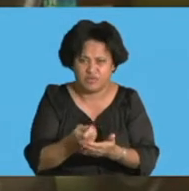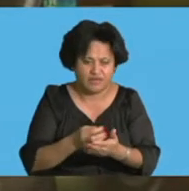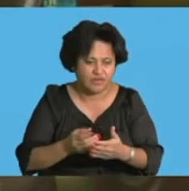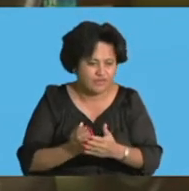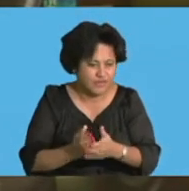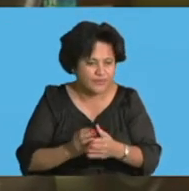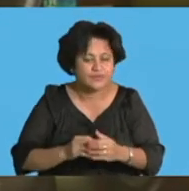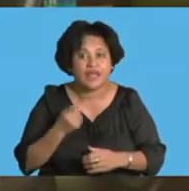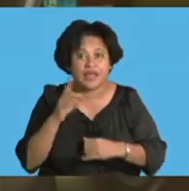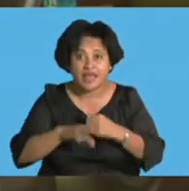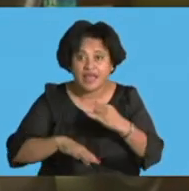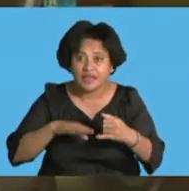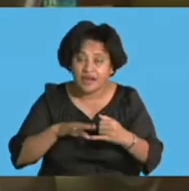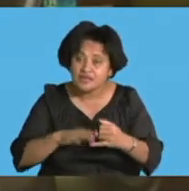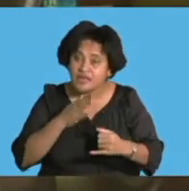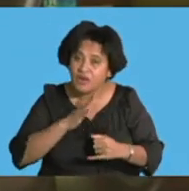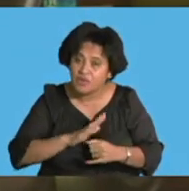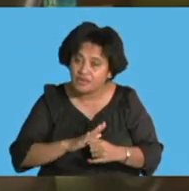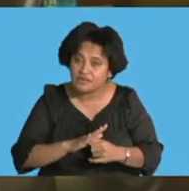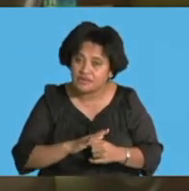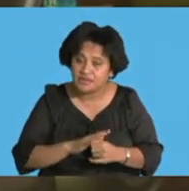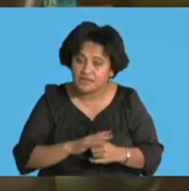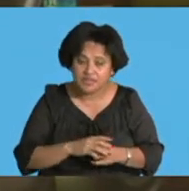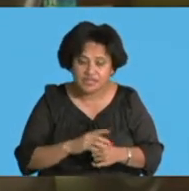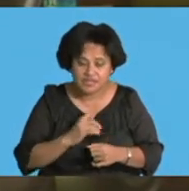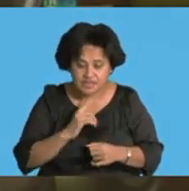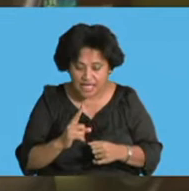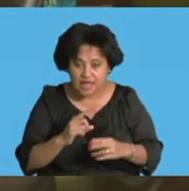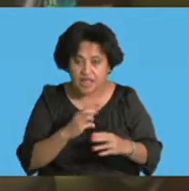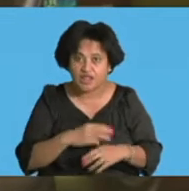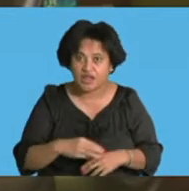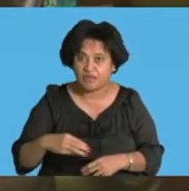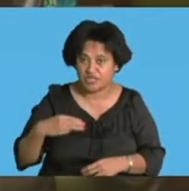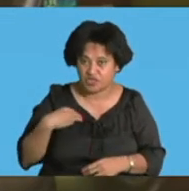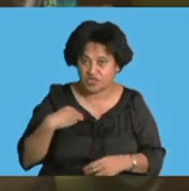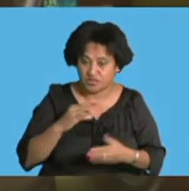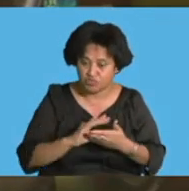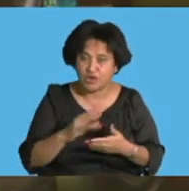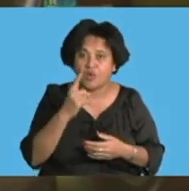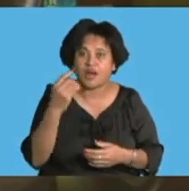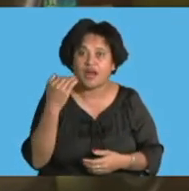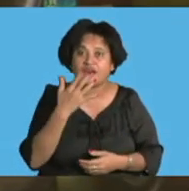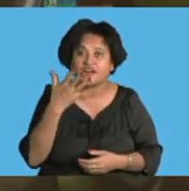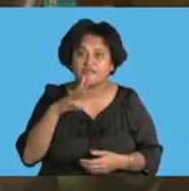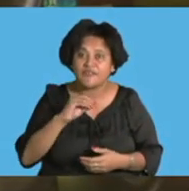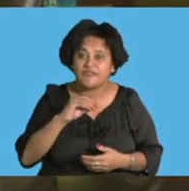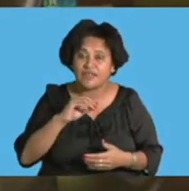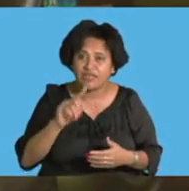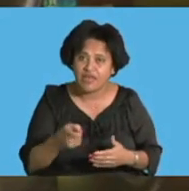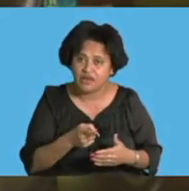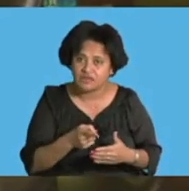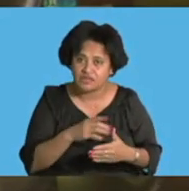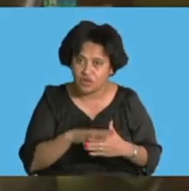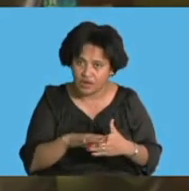Lastly, I would like to mention that the ministry has been allocated $150,000 to assist trade persons with